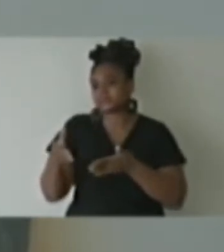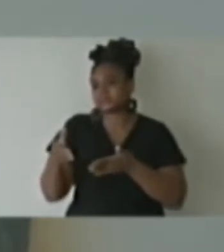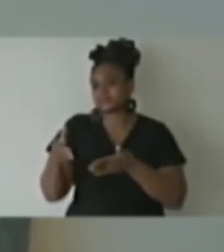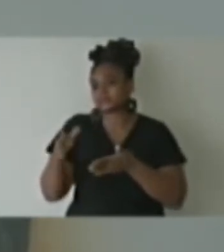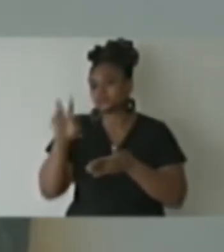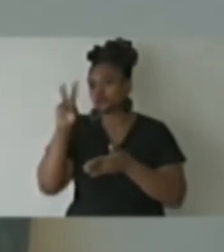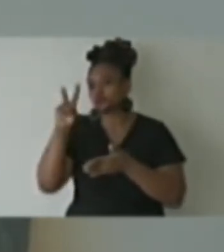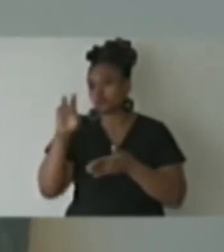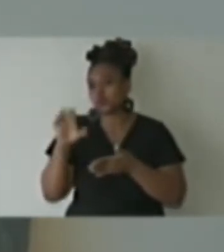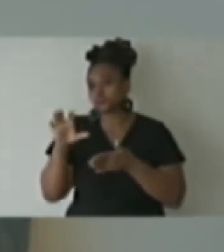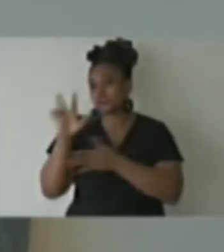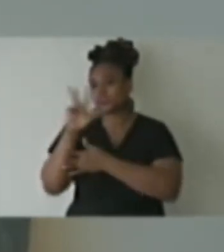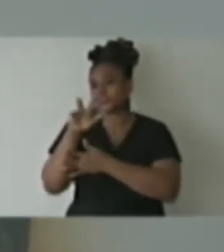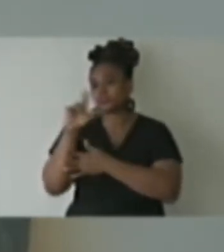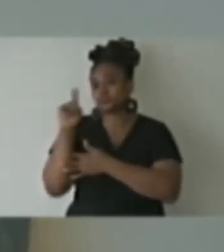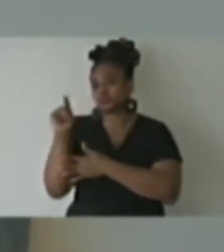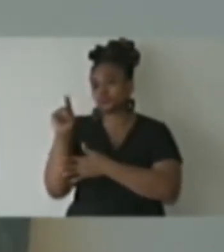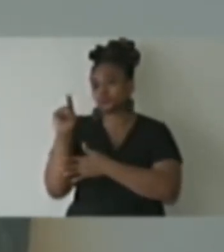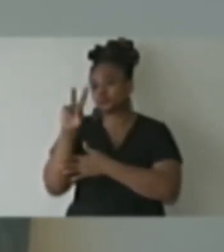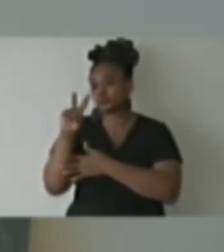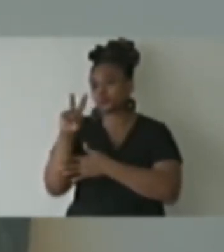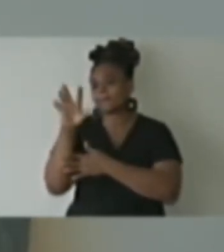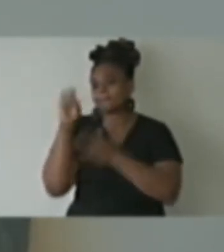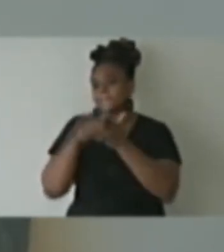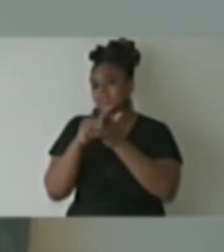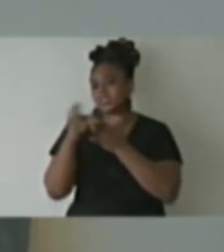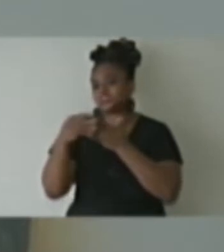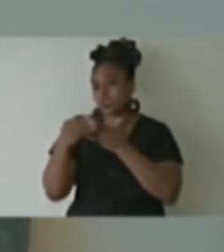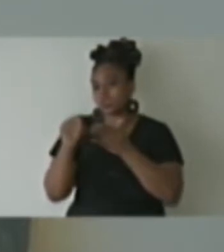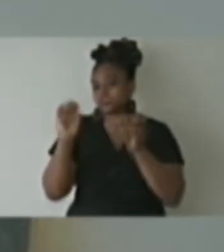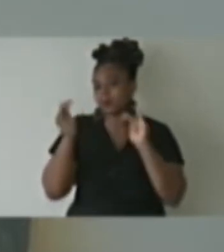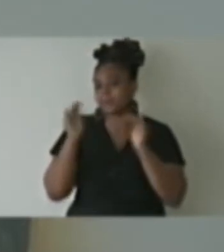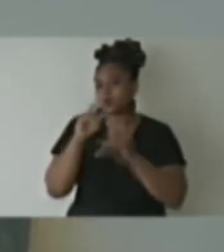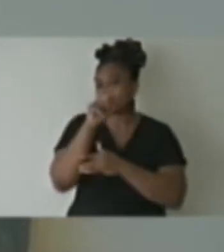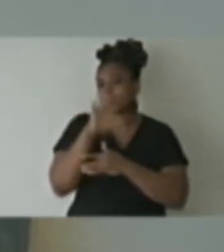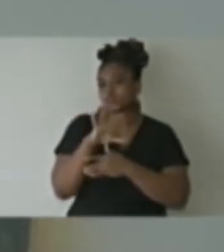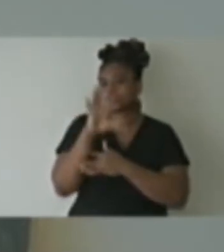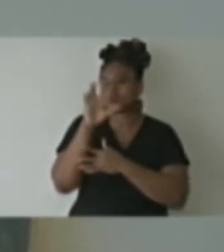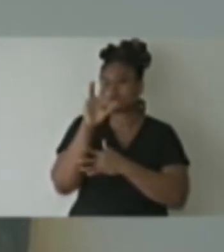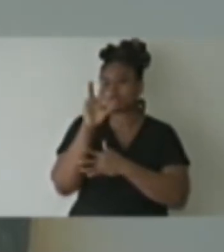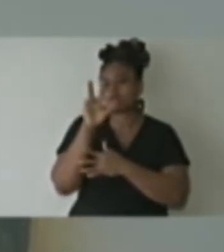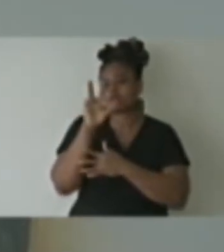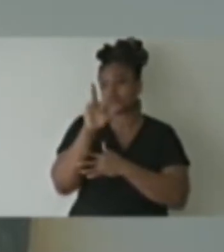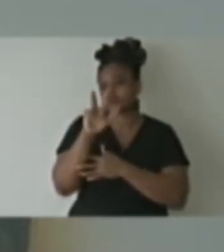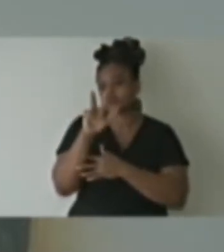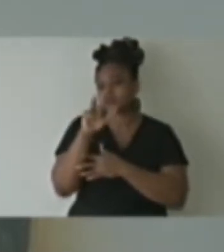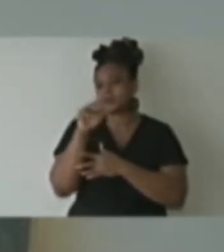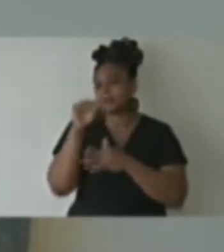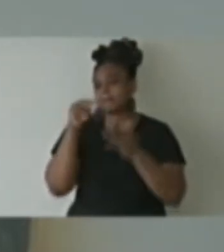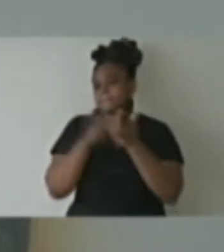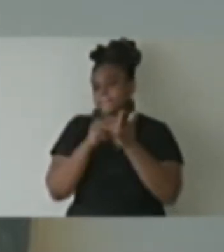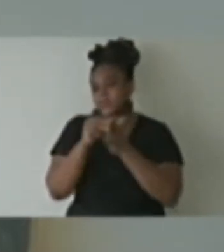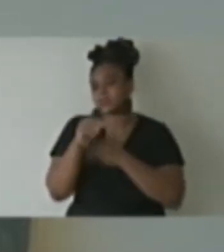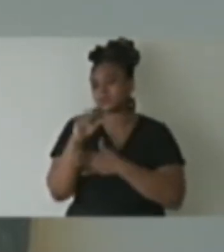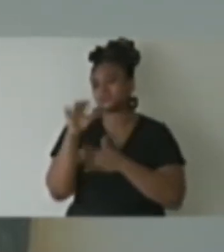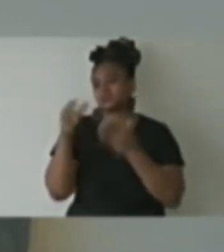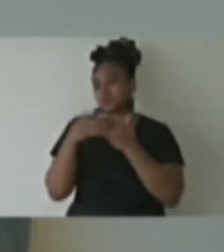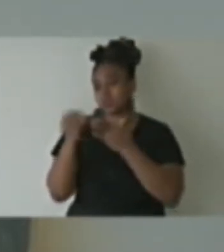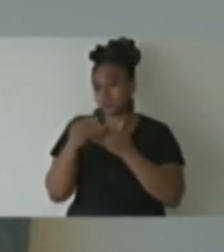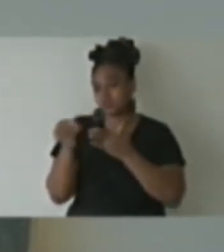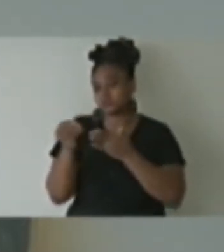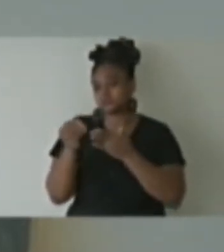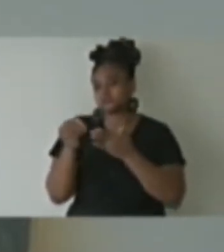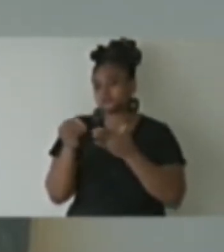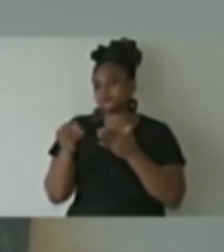232.6 million dollars compared to 103.1 million dollars. Recurrent